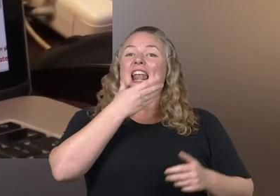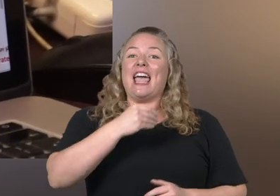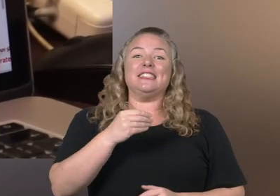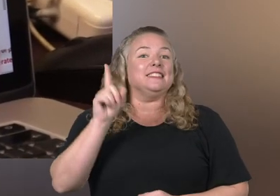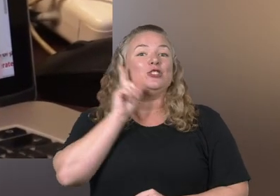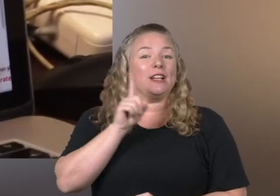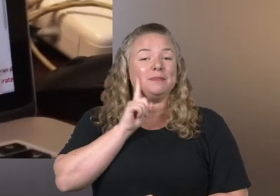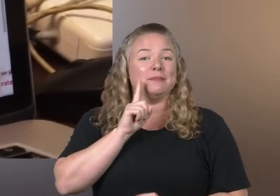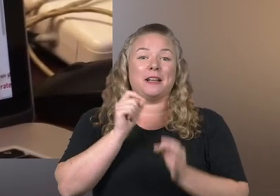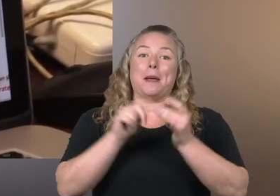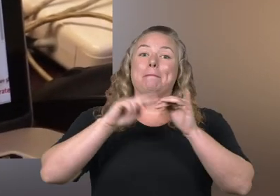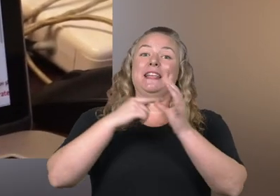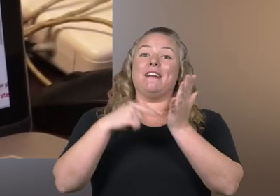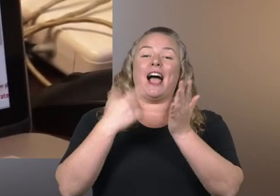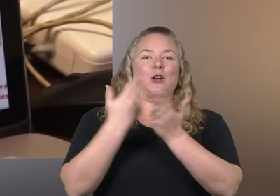in